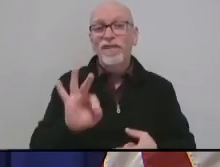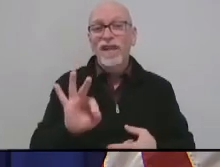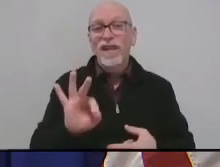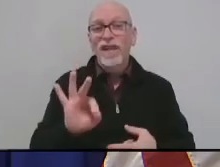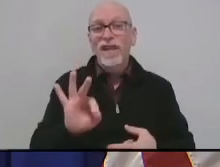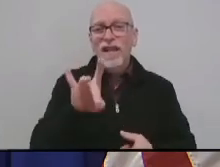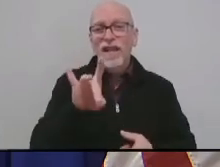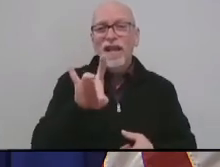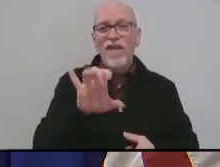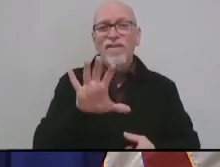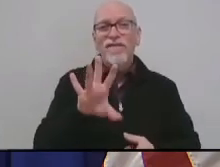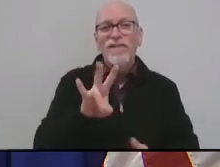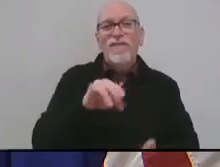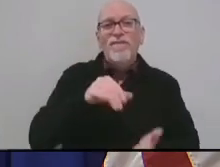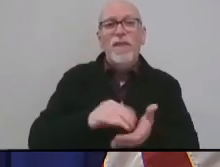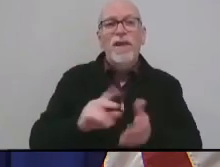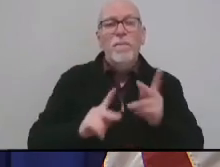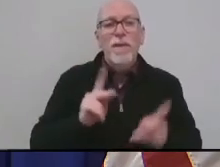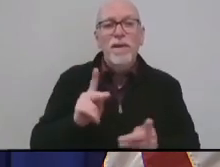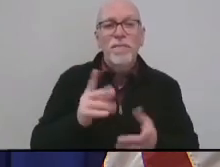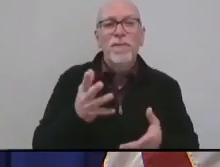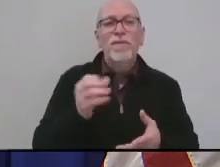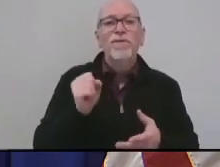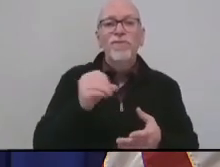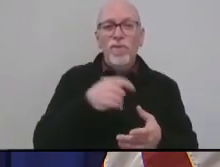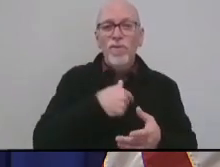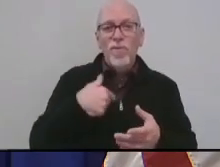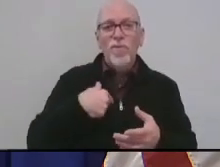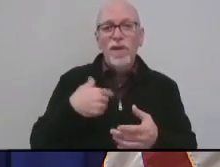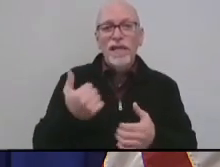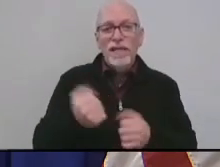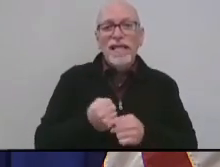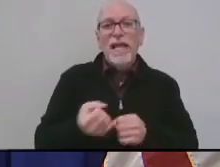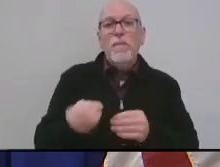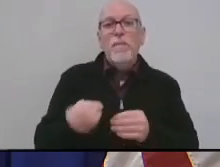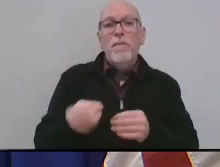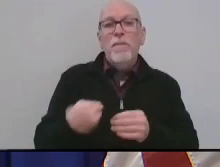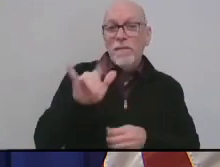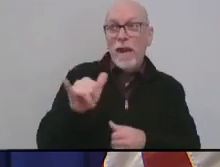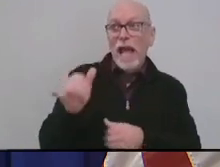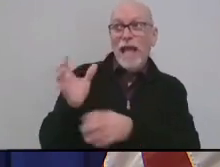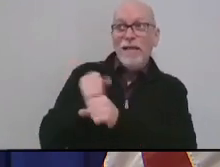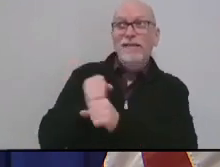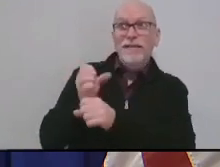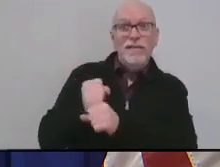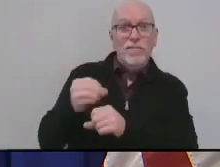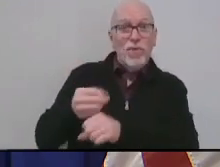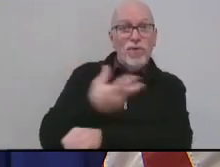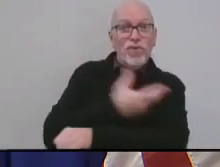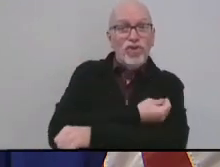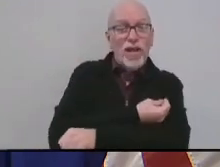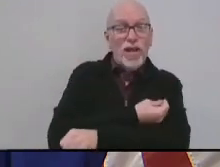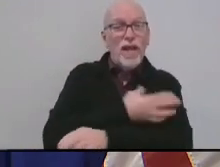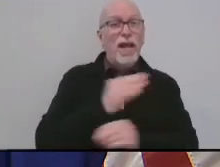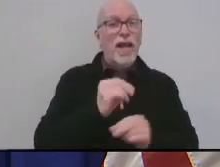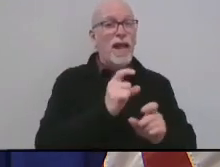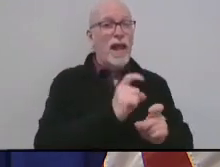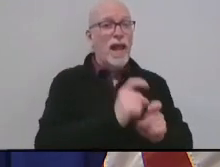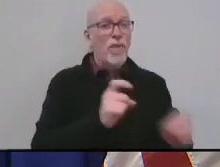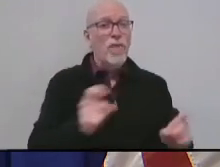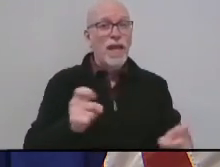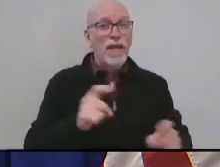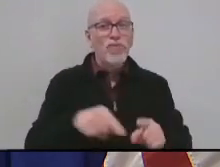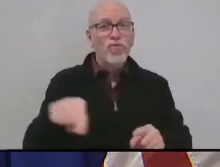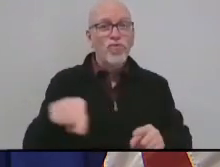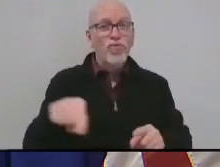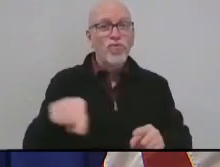So while we are getting more supply, Dominic, it's being allocated to these areas as we